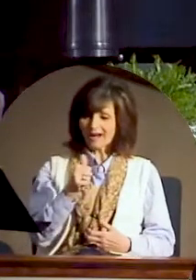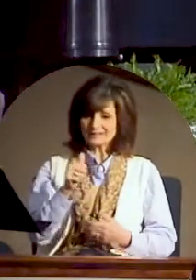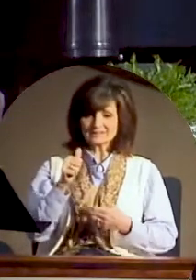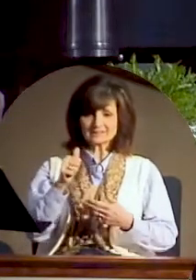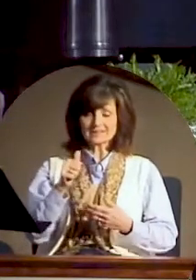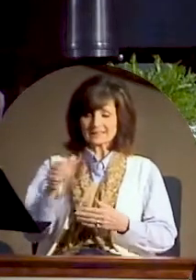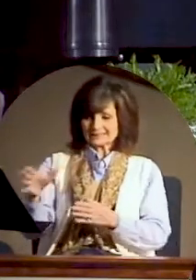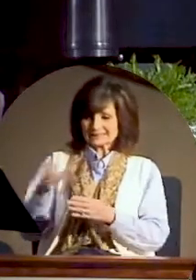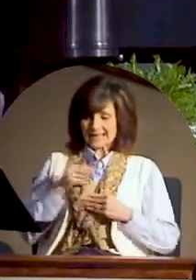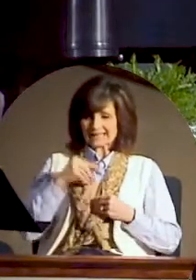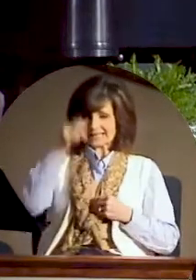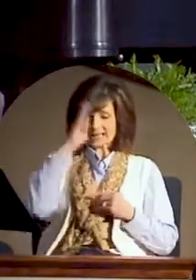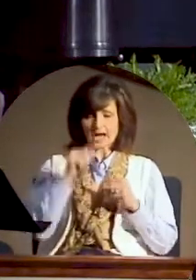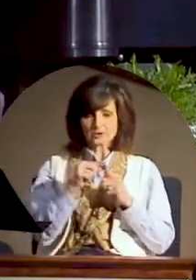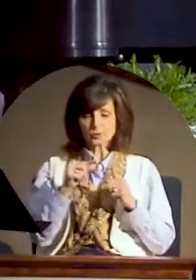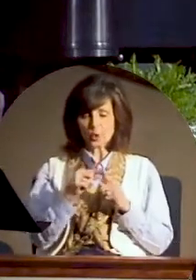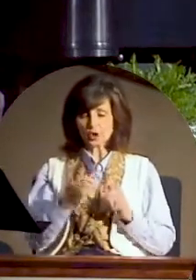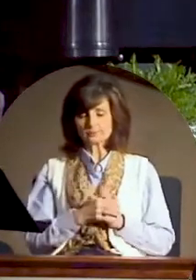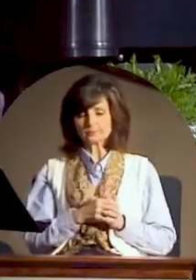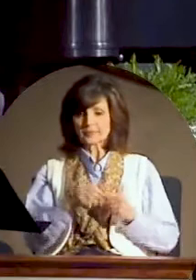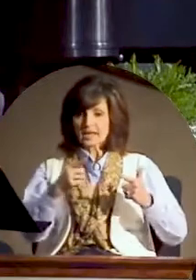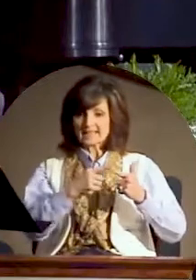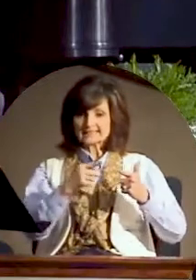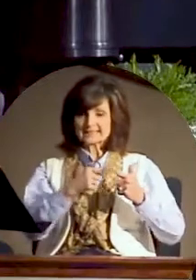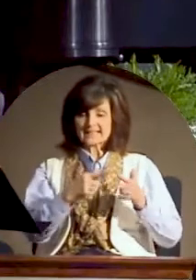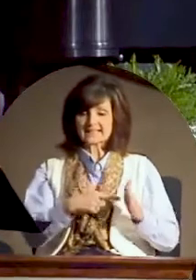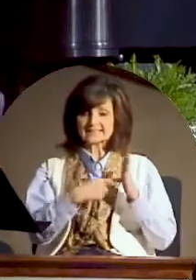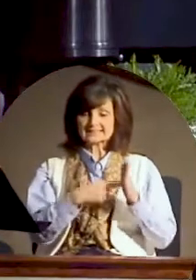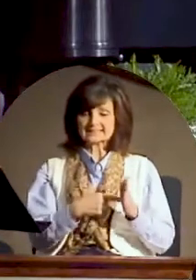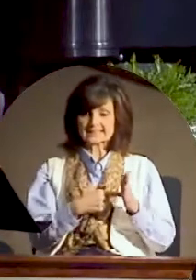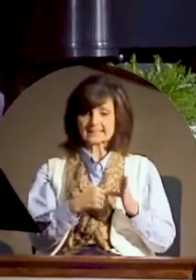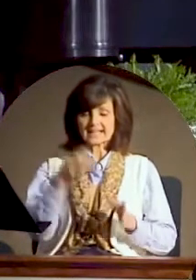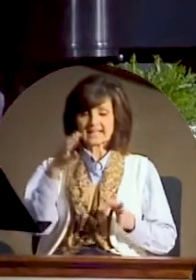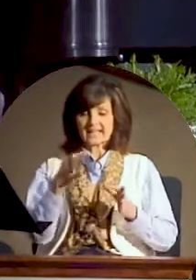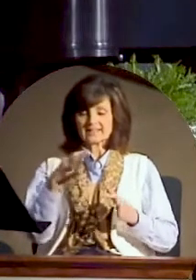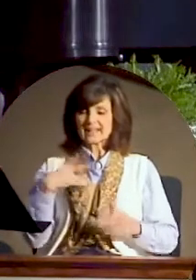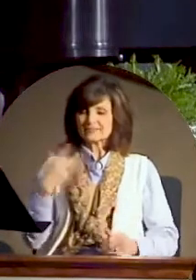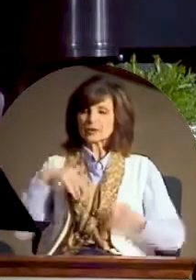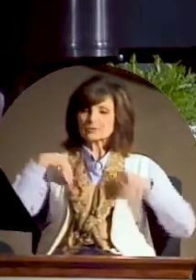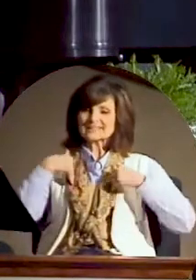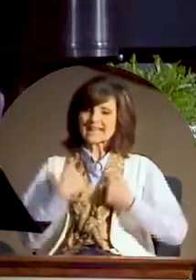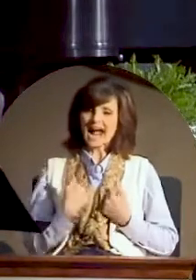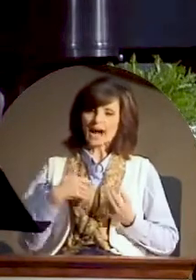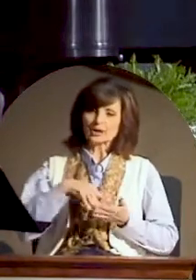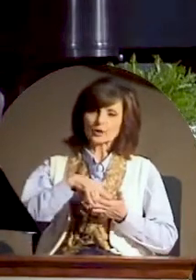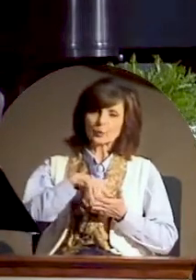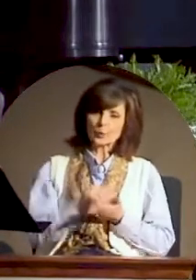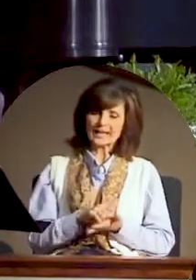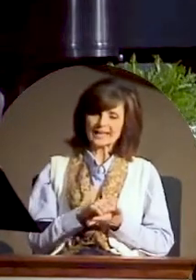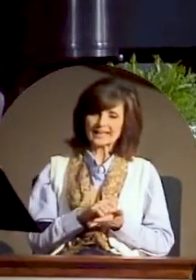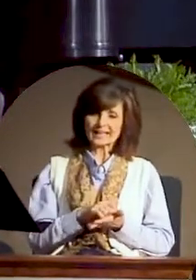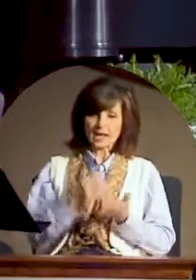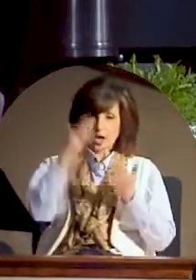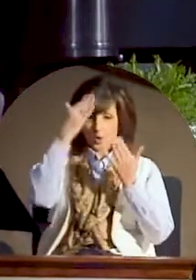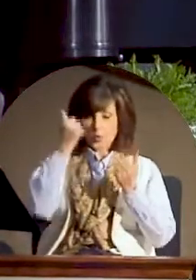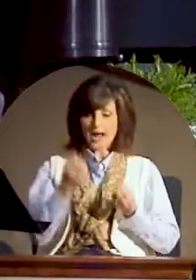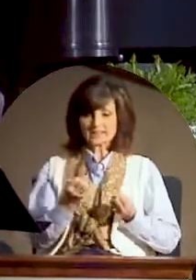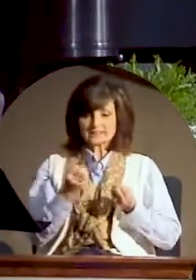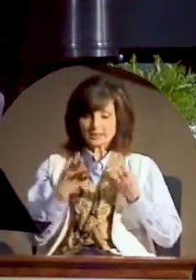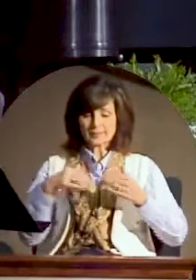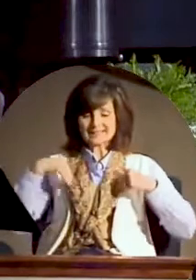the Word of God. Another symptom was this: you feel tired and weak. Can I tell you something? The reason there are so